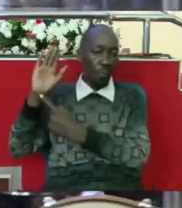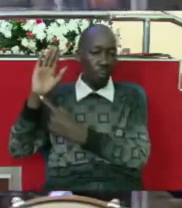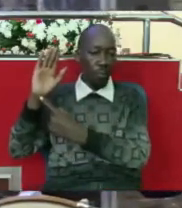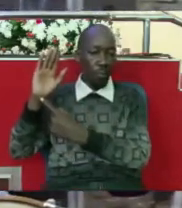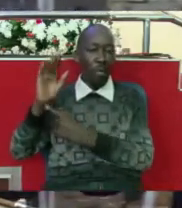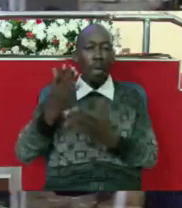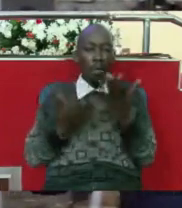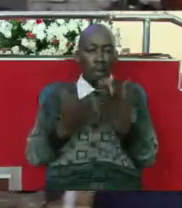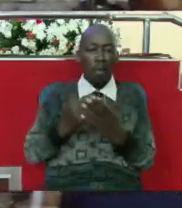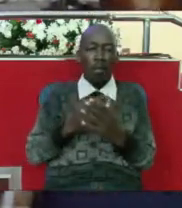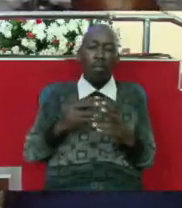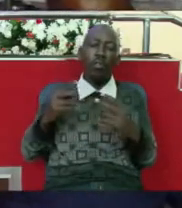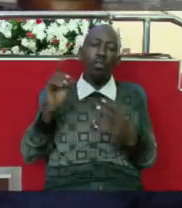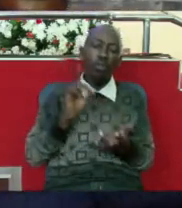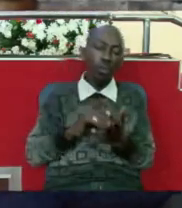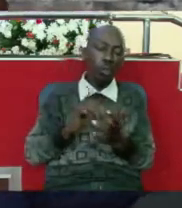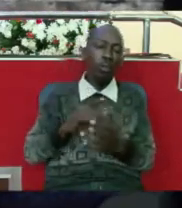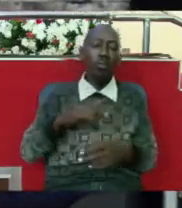Maybe the doctors have called it